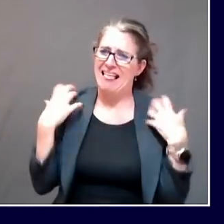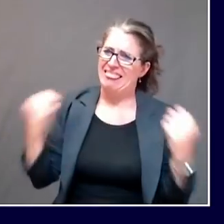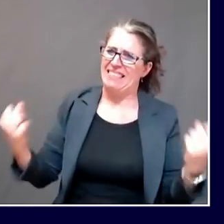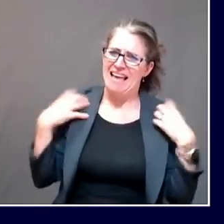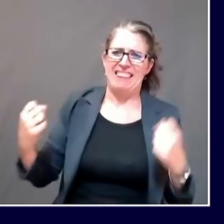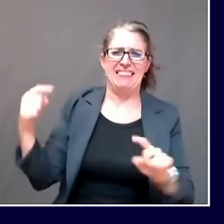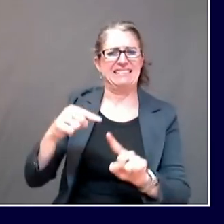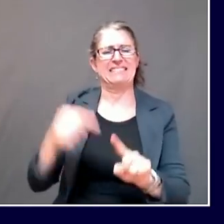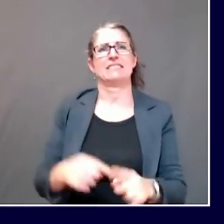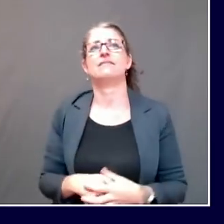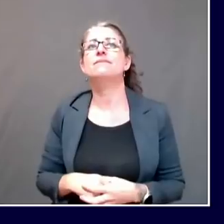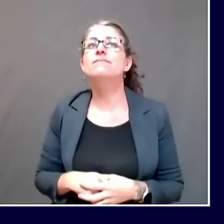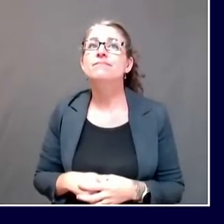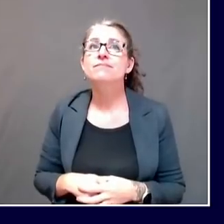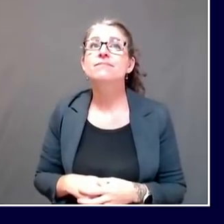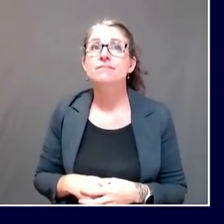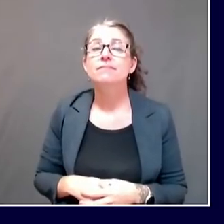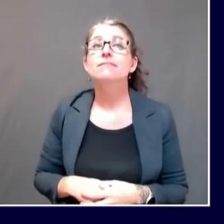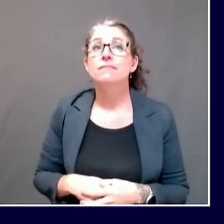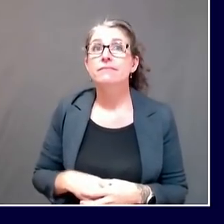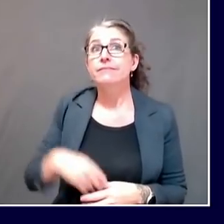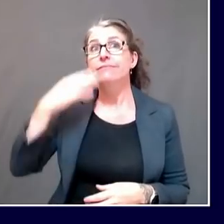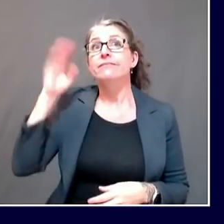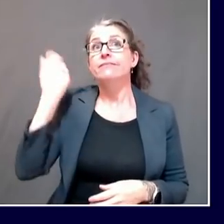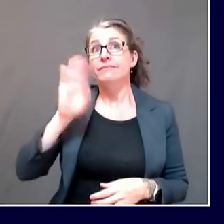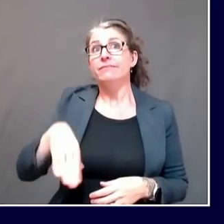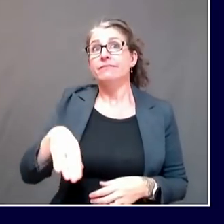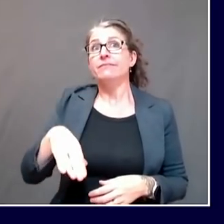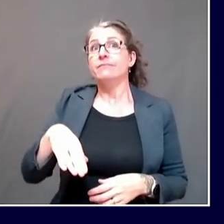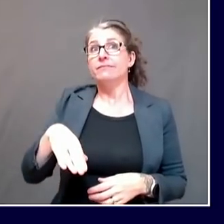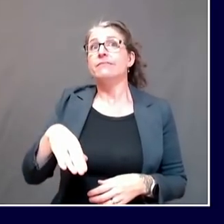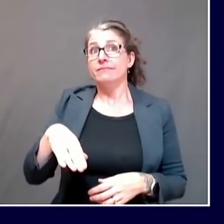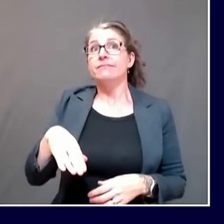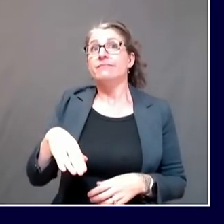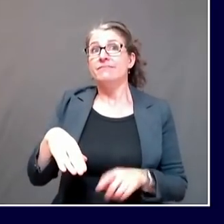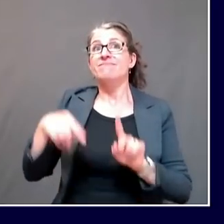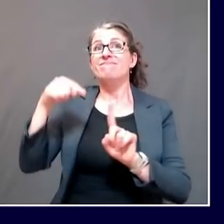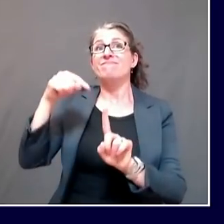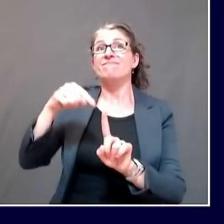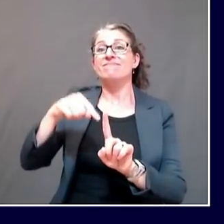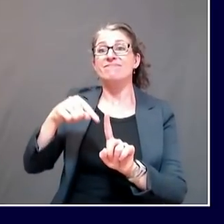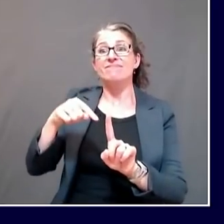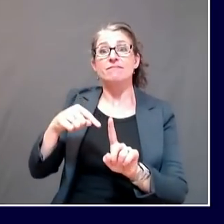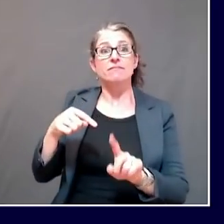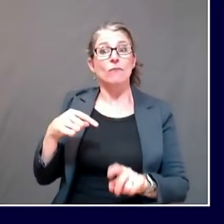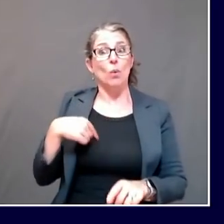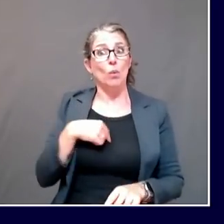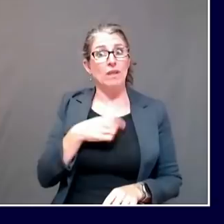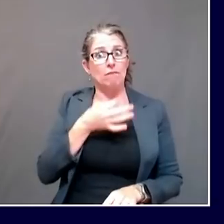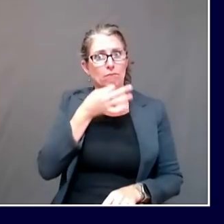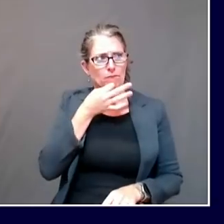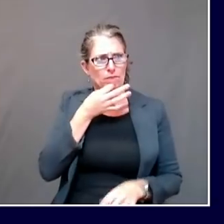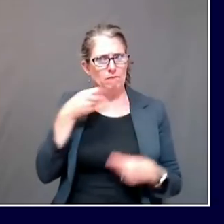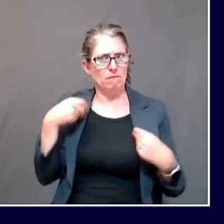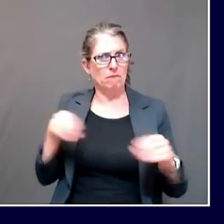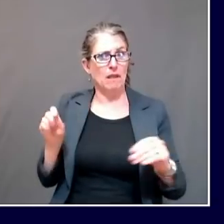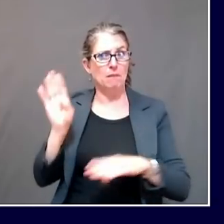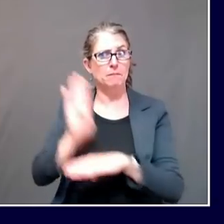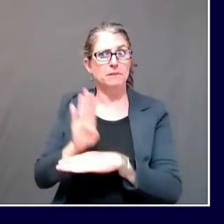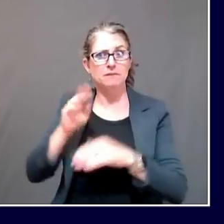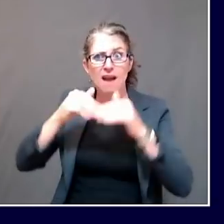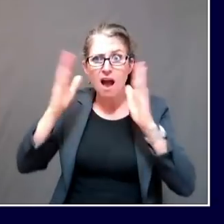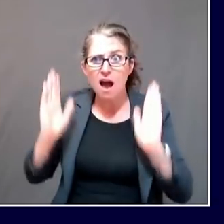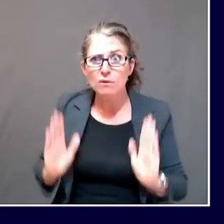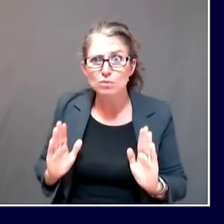safe living here, moving here, working here, because we've restarted our economy while maintaining our hold on the virus